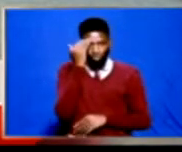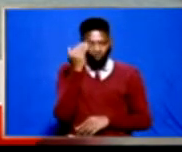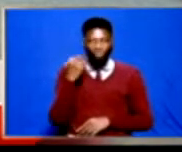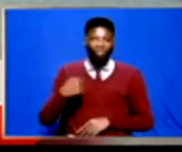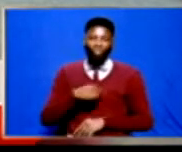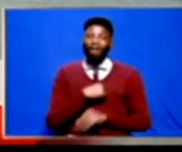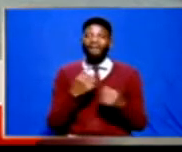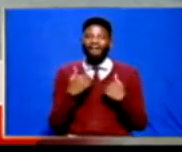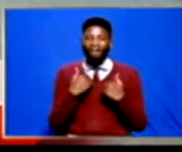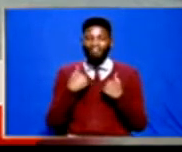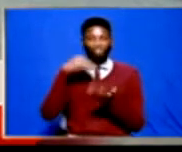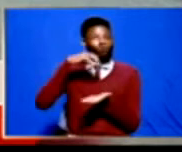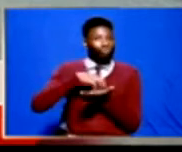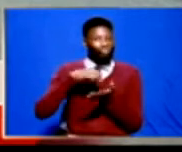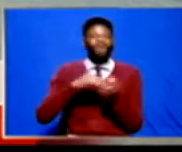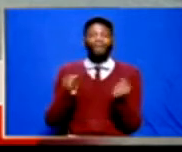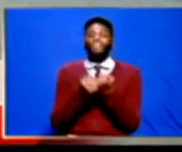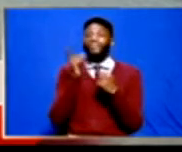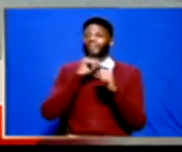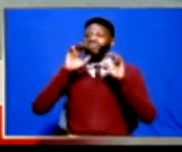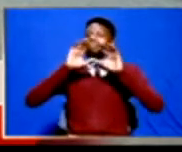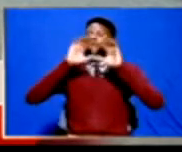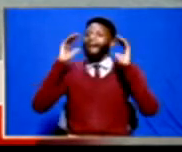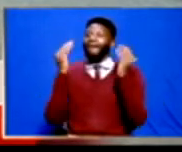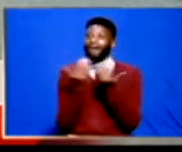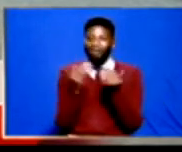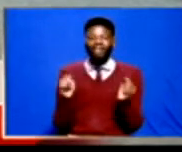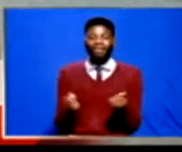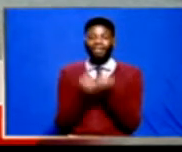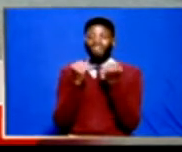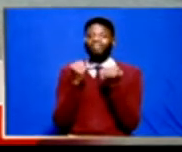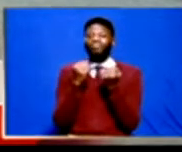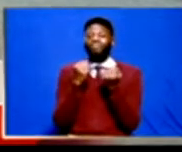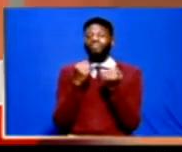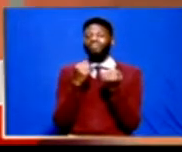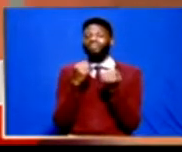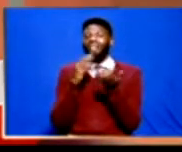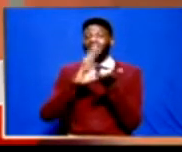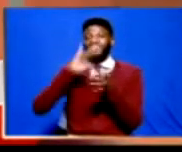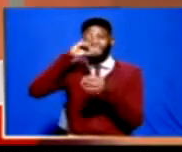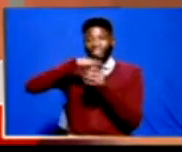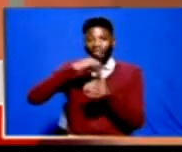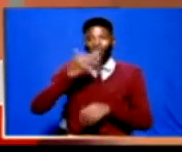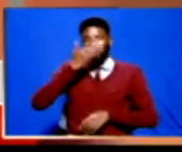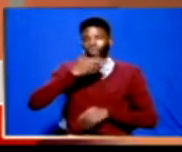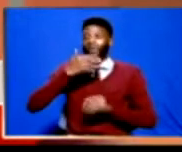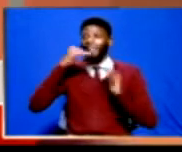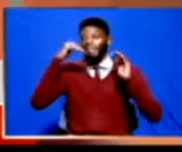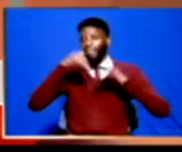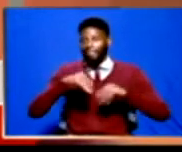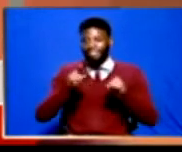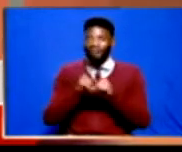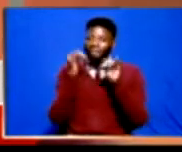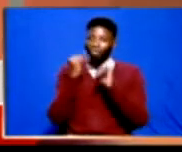we had a situation whereby globally there was a slowdown on investments and some of these new projects like which are coming from